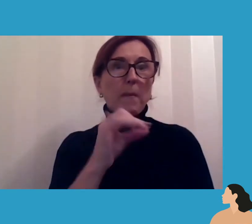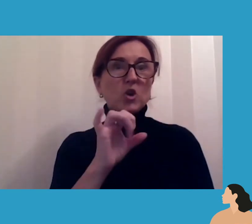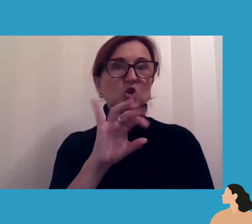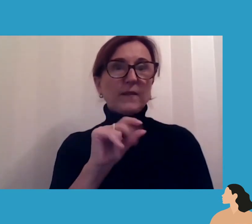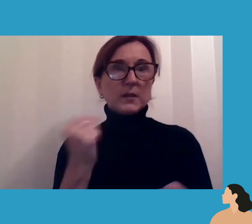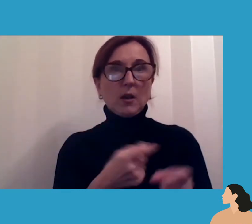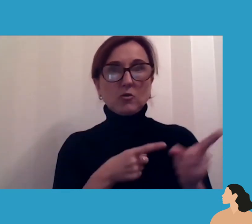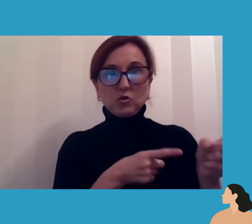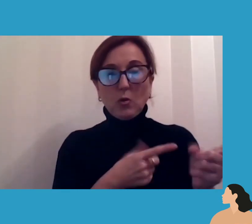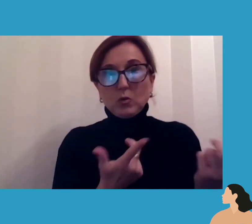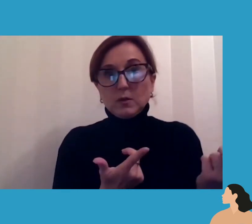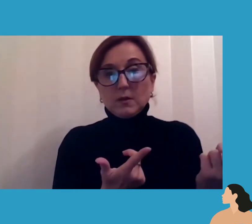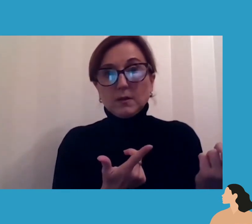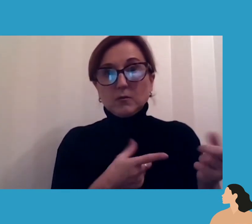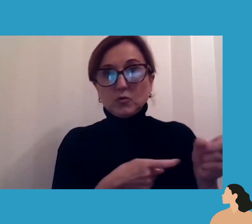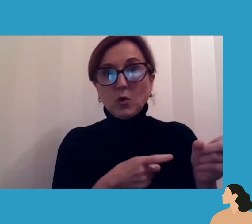So